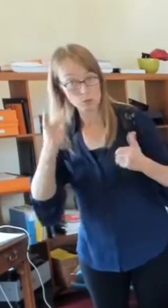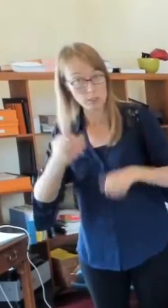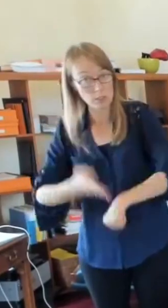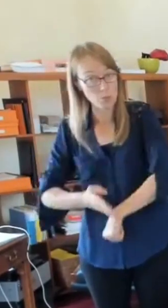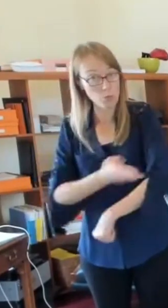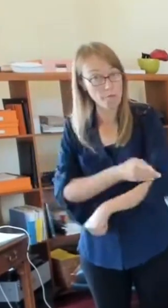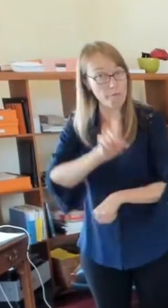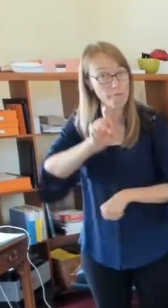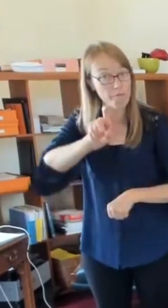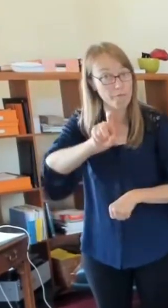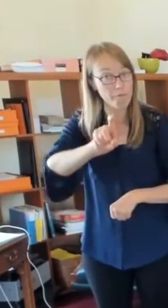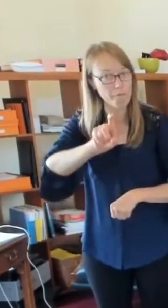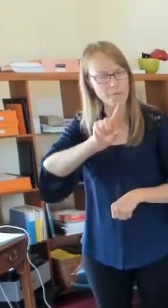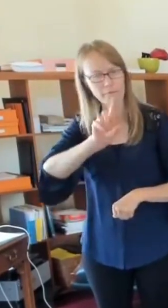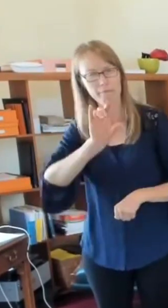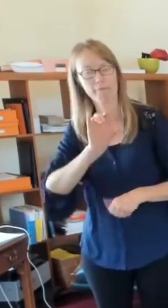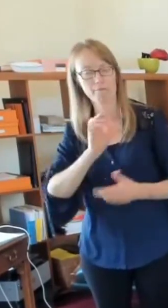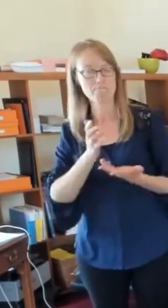period is